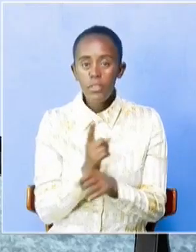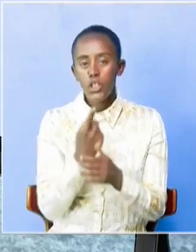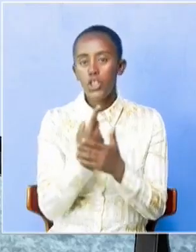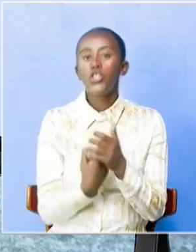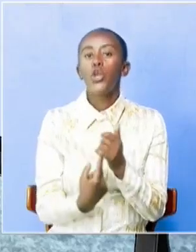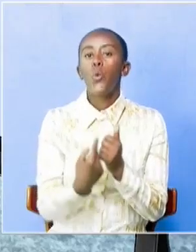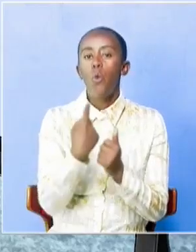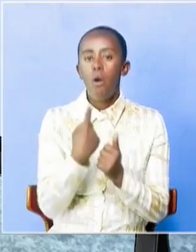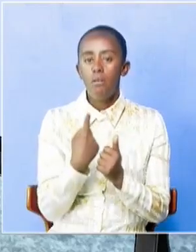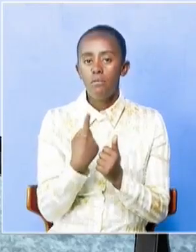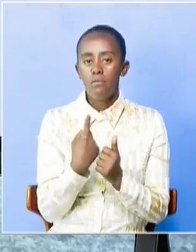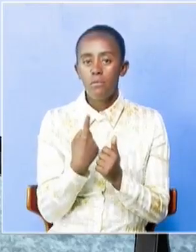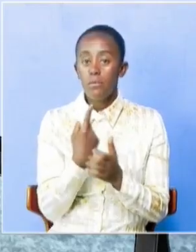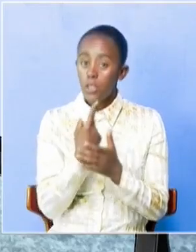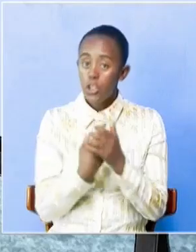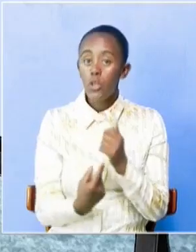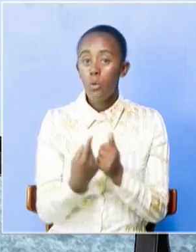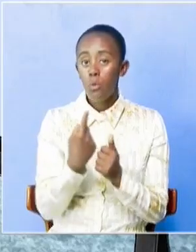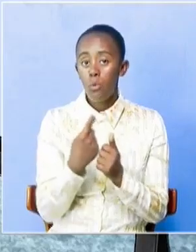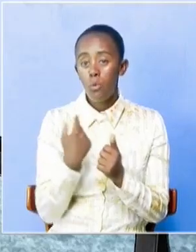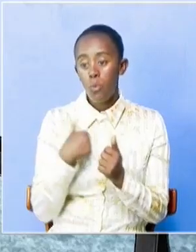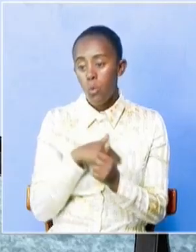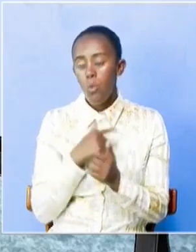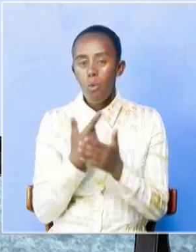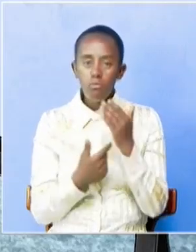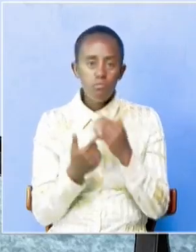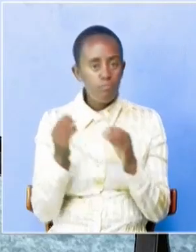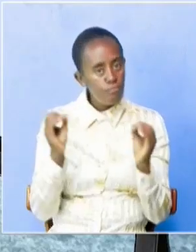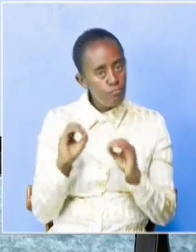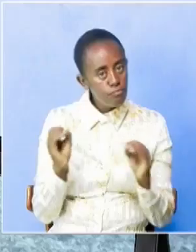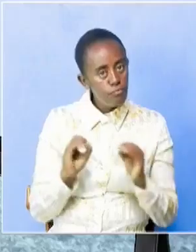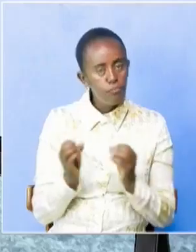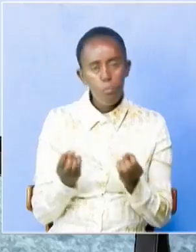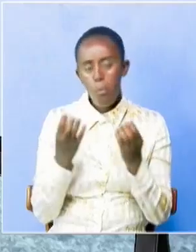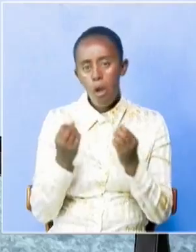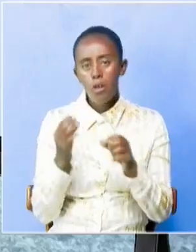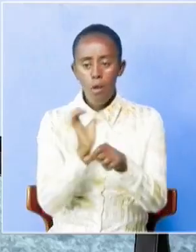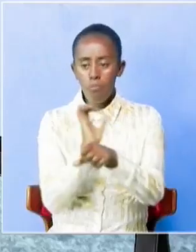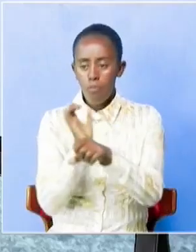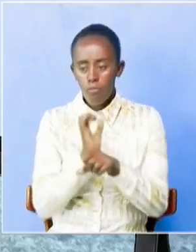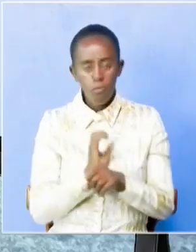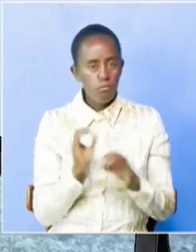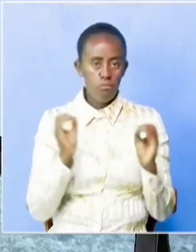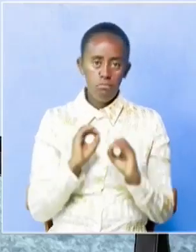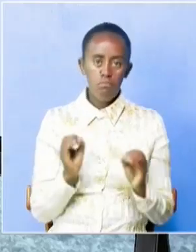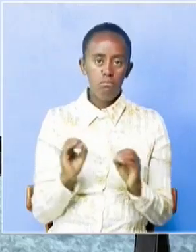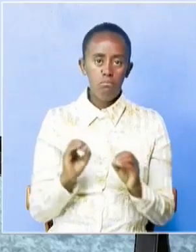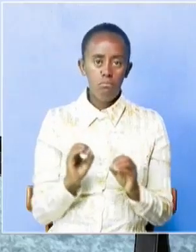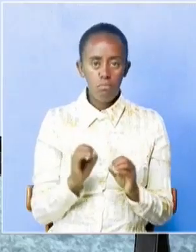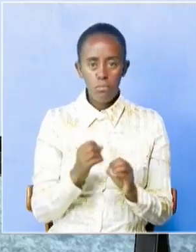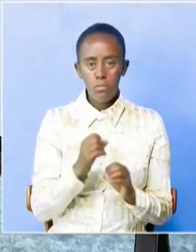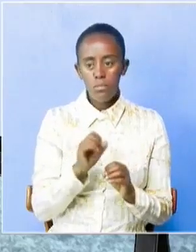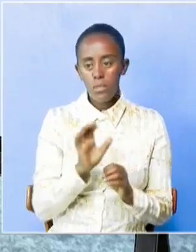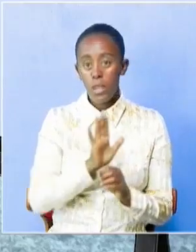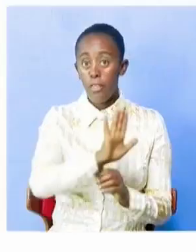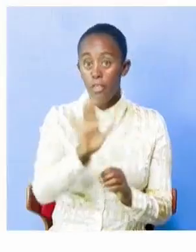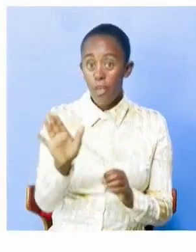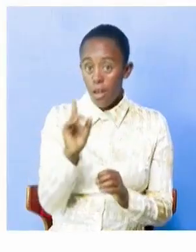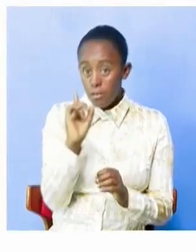singular. That car is singular. We're not talking about many cars. We're only talking about the car.